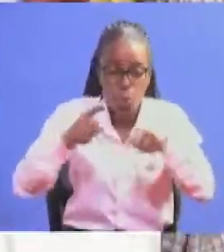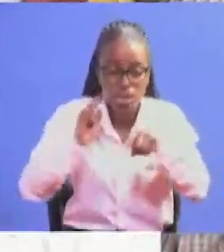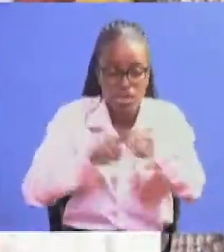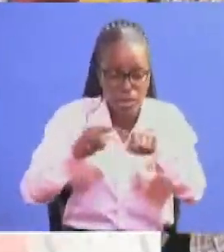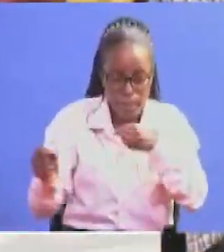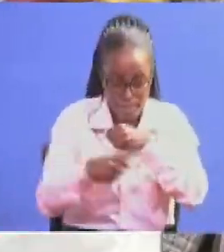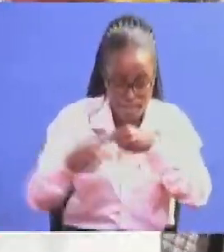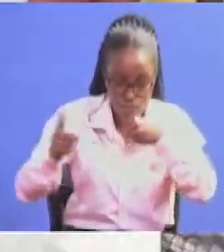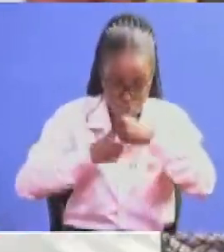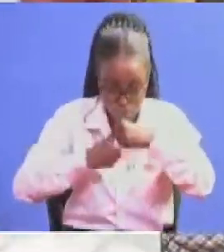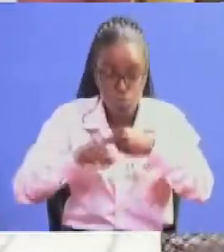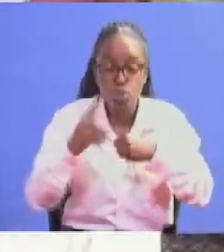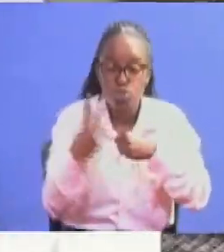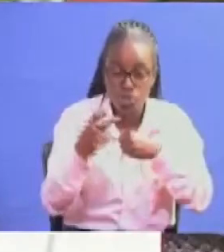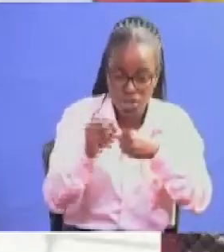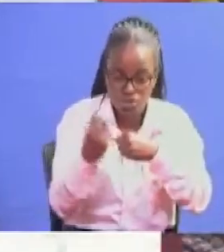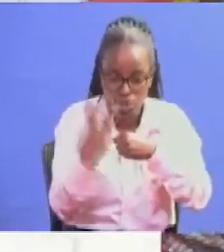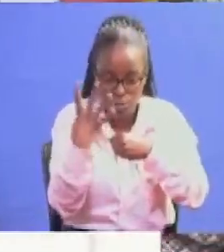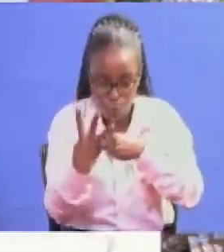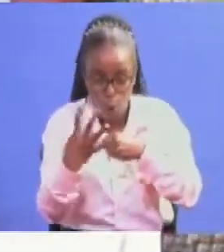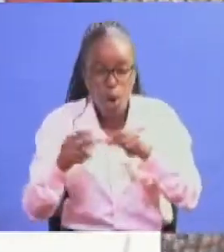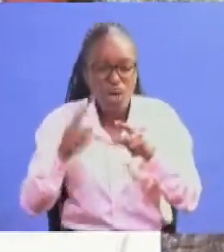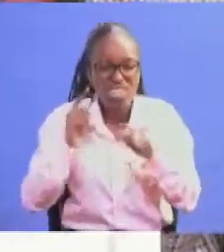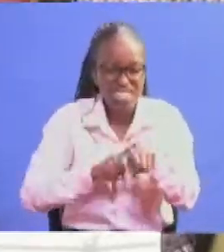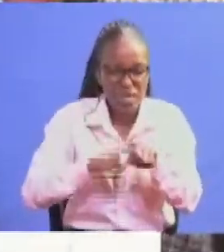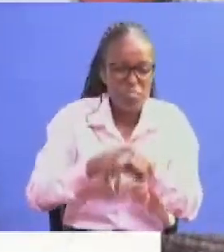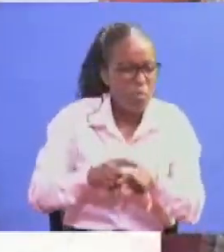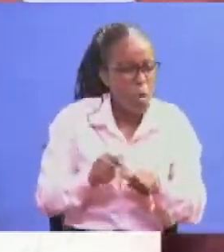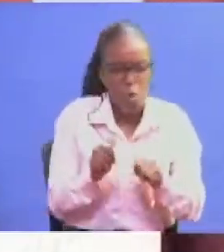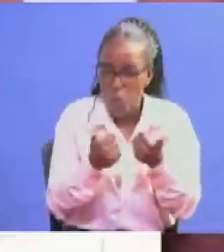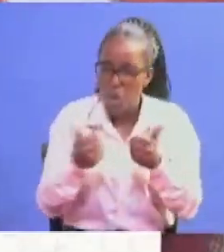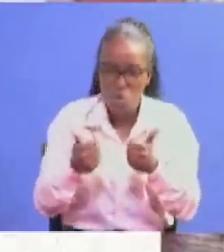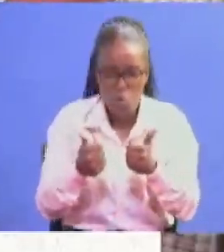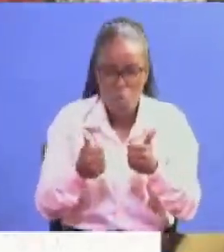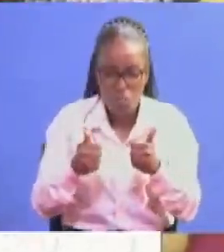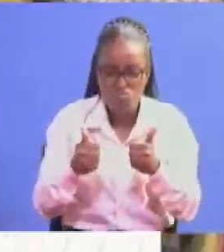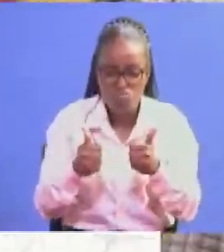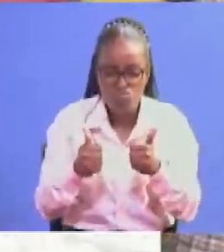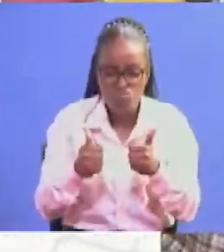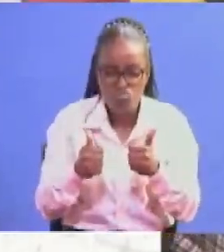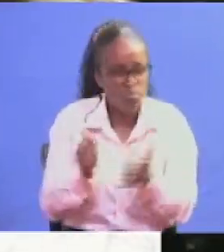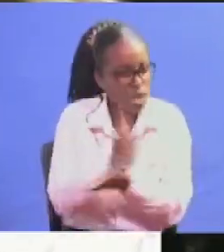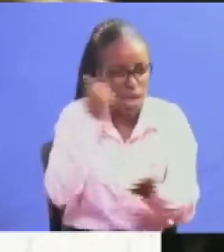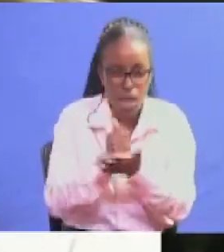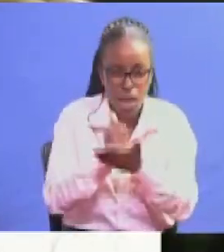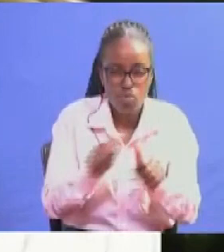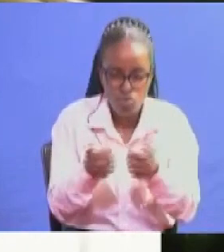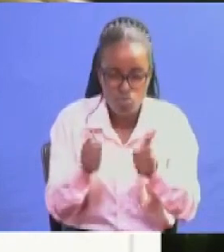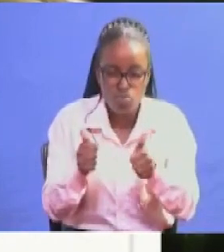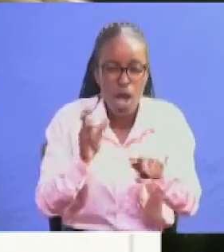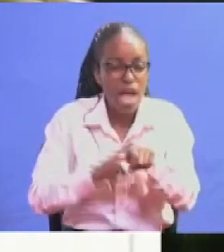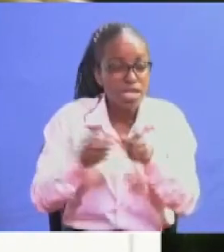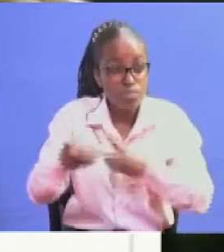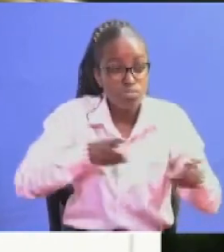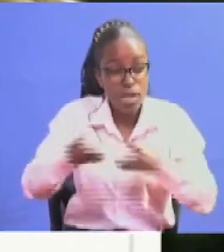July 2024. The full list of successful candidates will be revealed. The elections, following a court